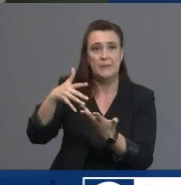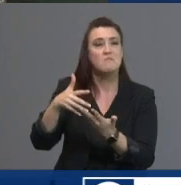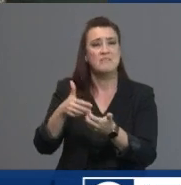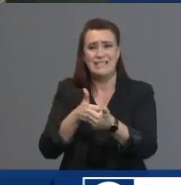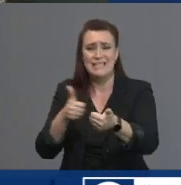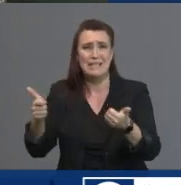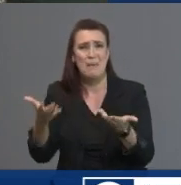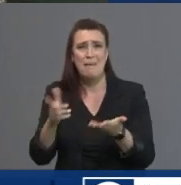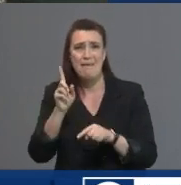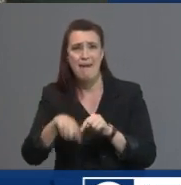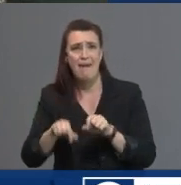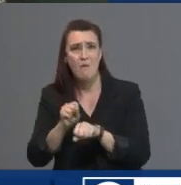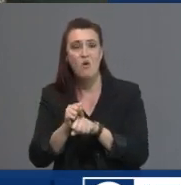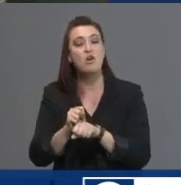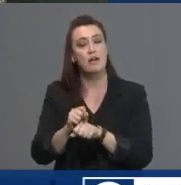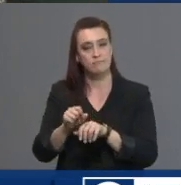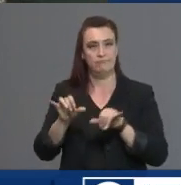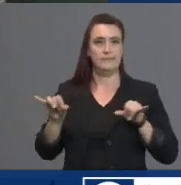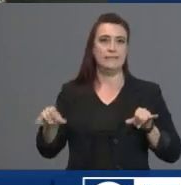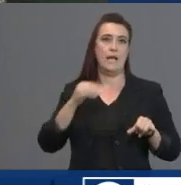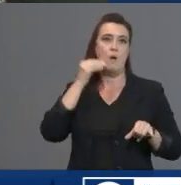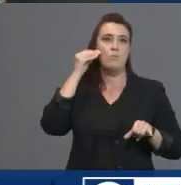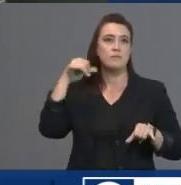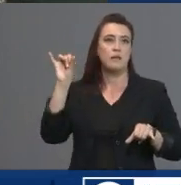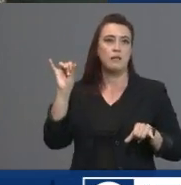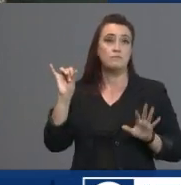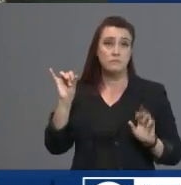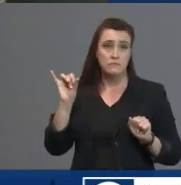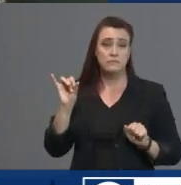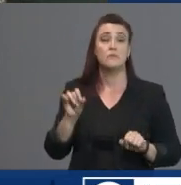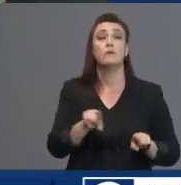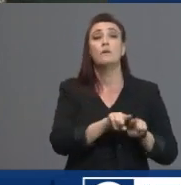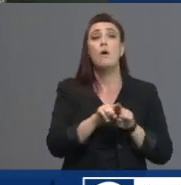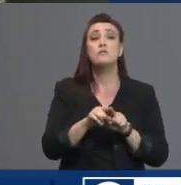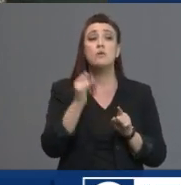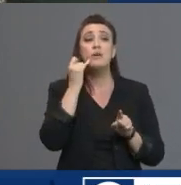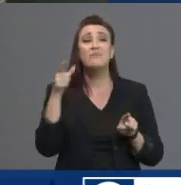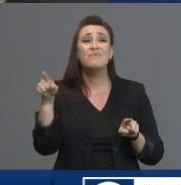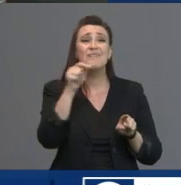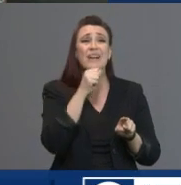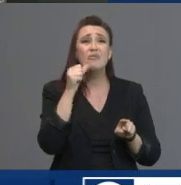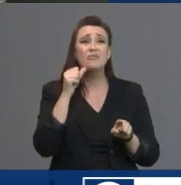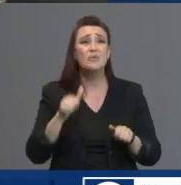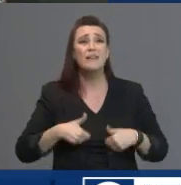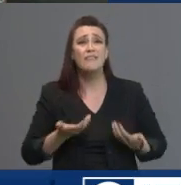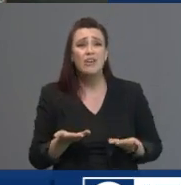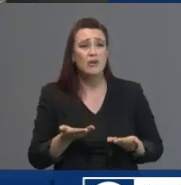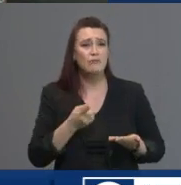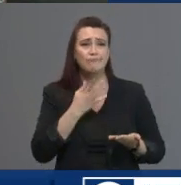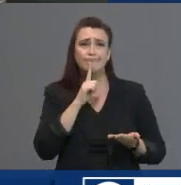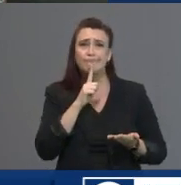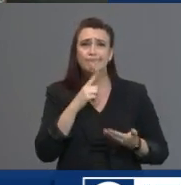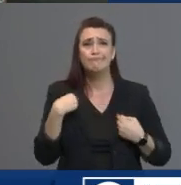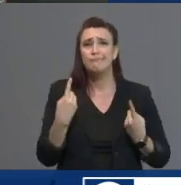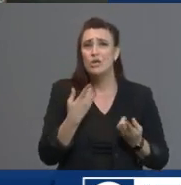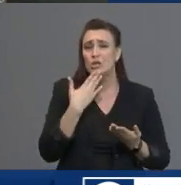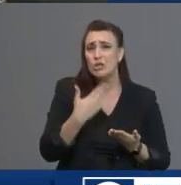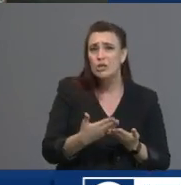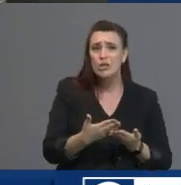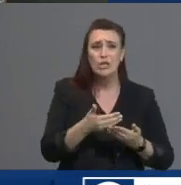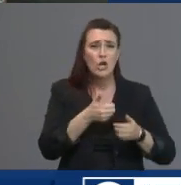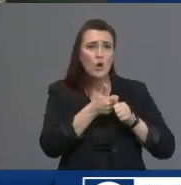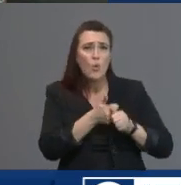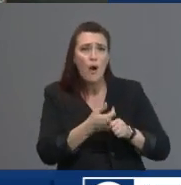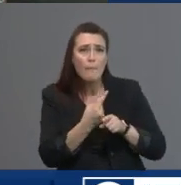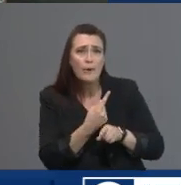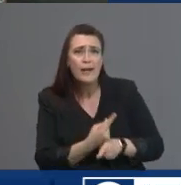every precaution should be taken. Also, I want to ask Arizonans who have been so good and cooperative about